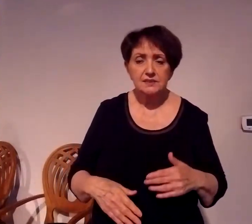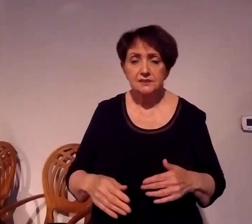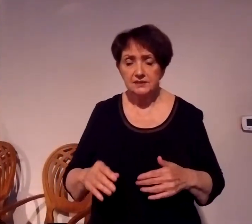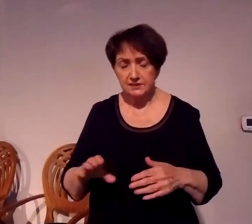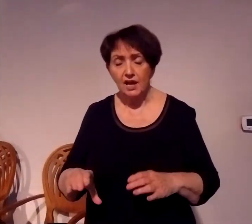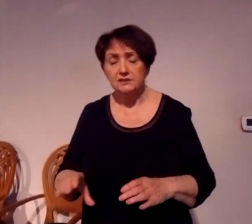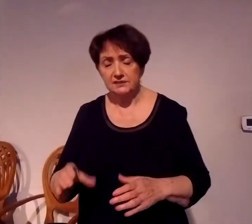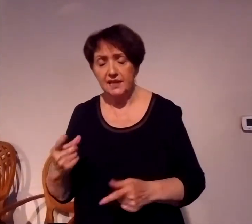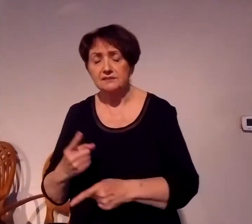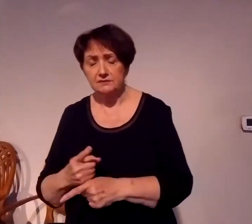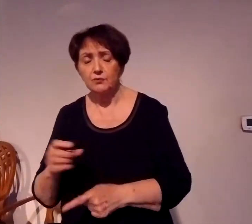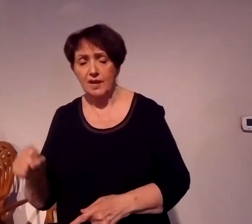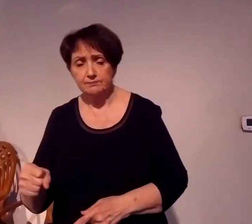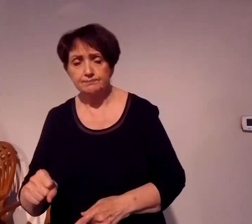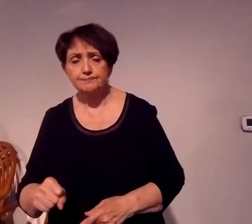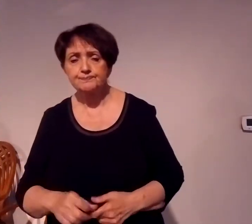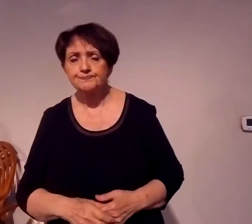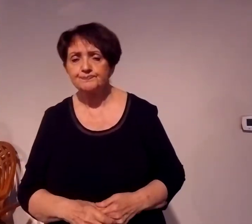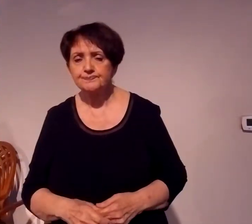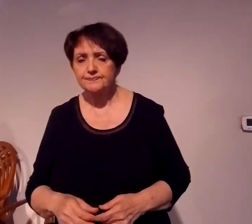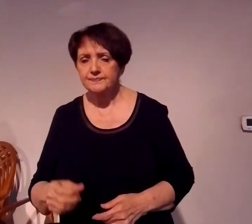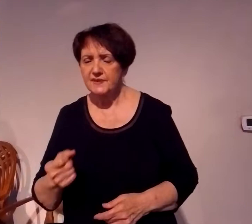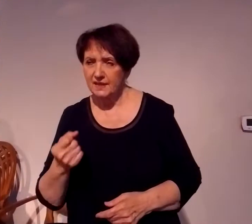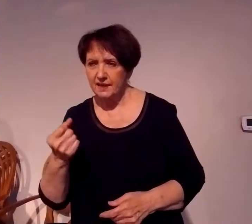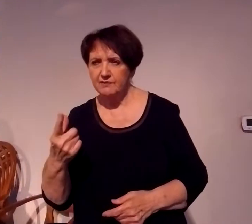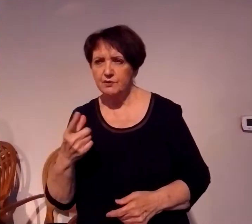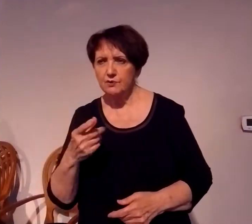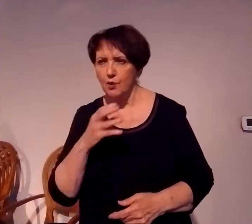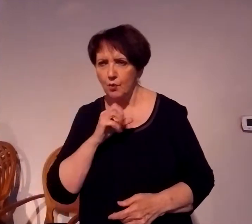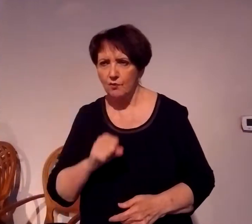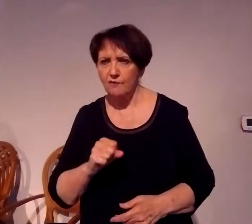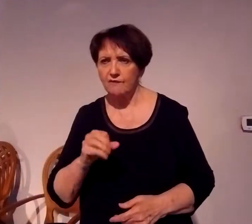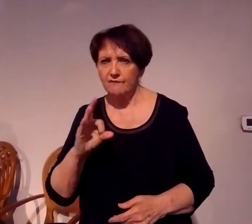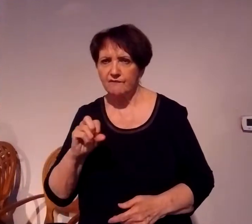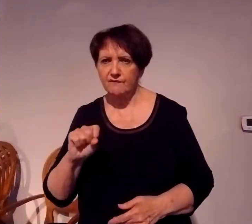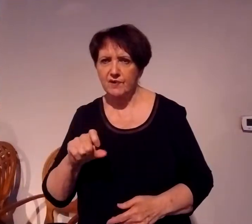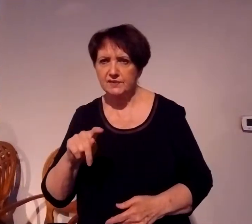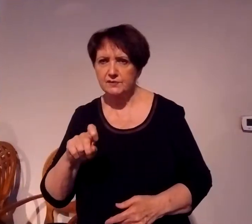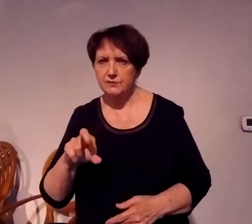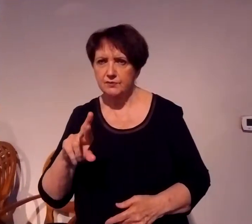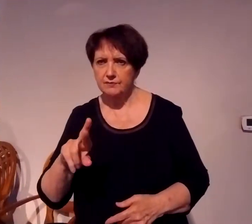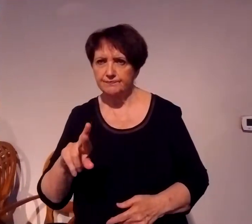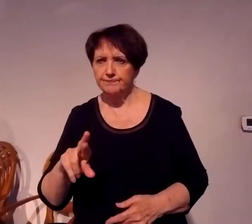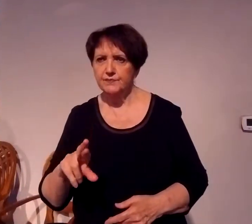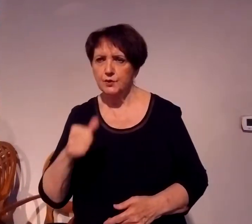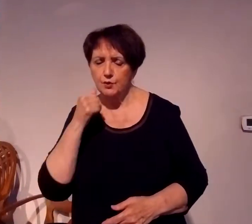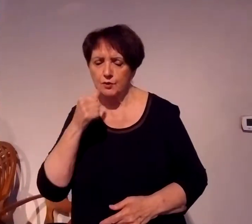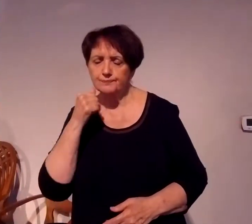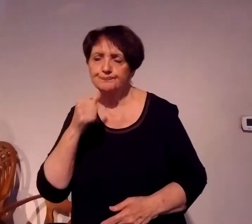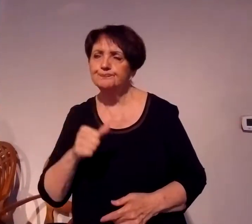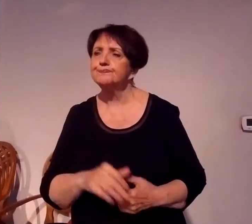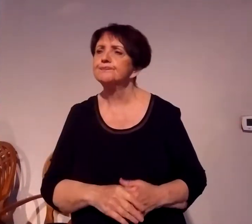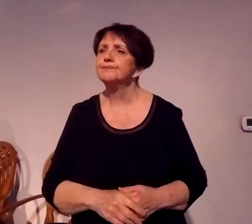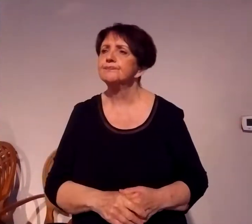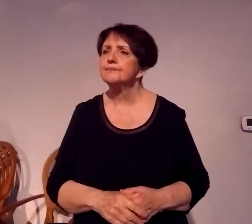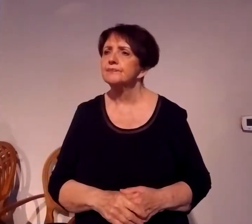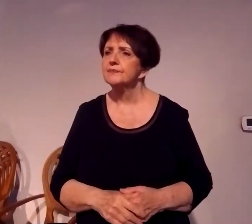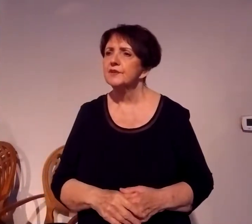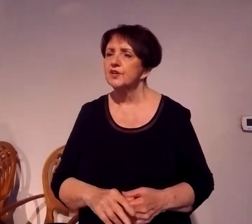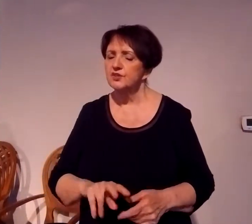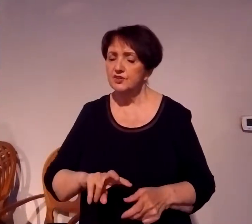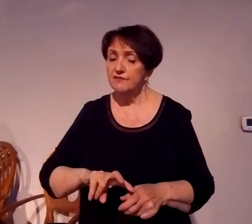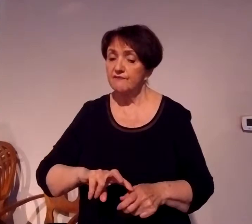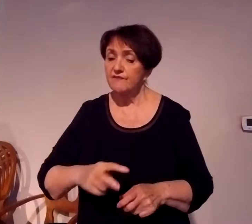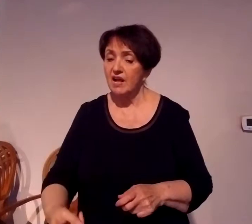good. 11-year-old foster girl in a foster home. She'd slipped down the